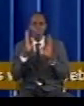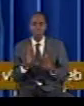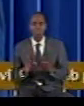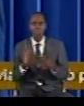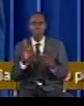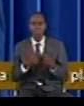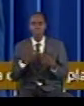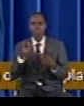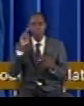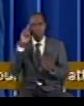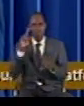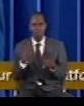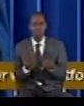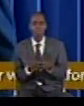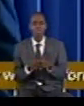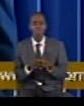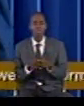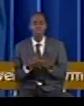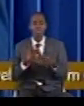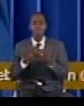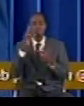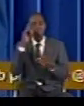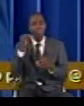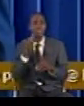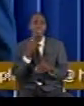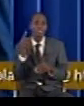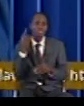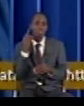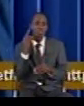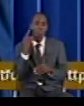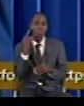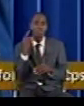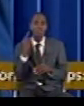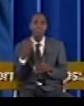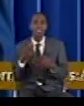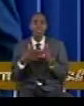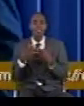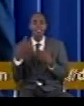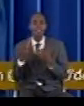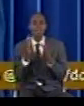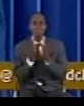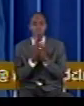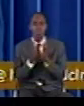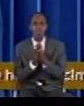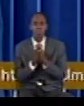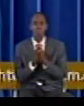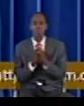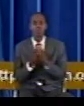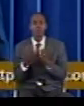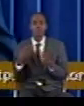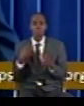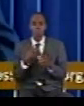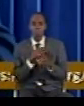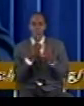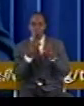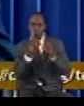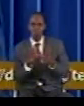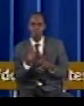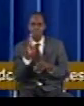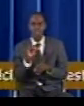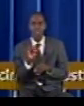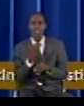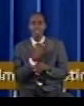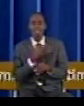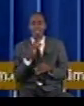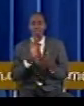for all this while. Immediately today after the prayer, we tested him, and I confirmed from one of the members